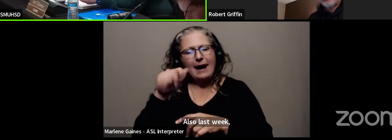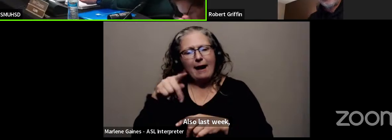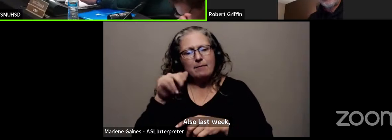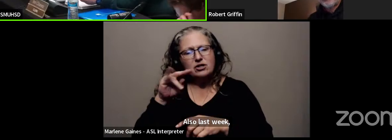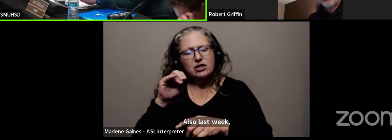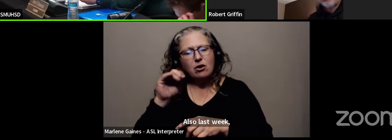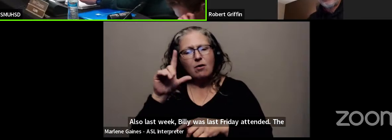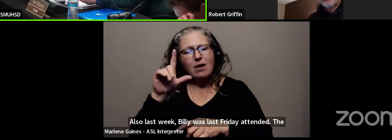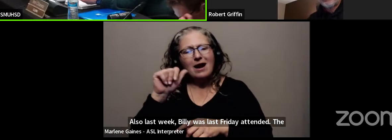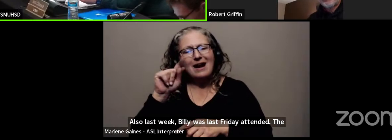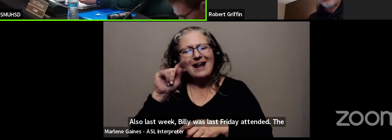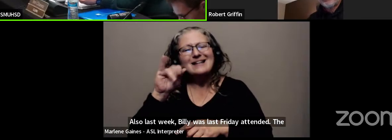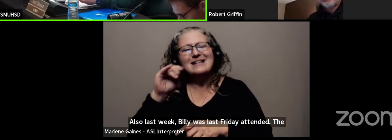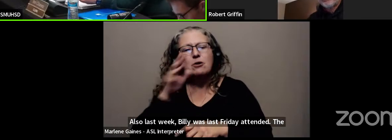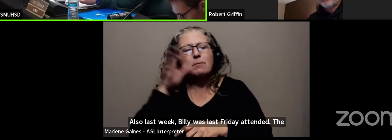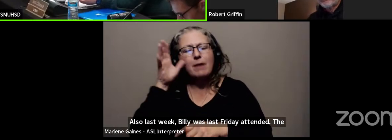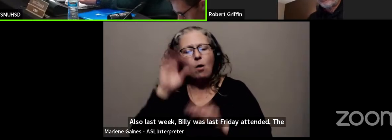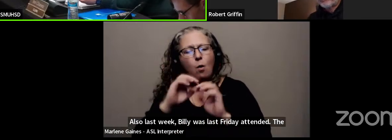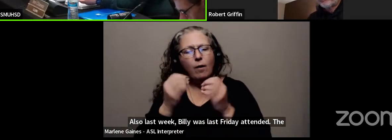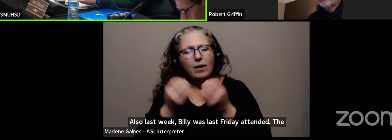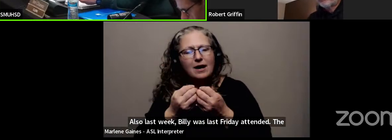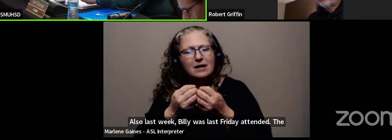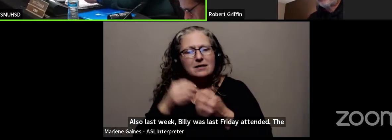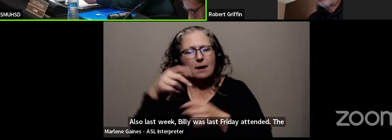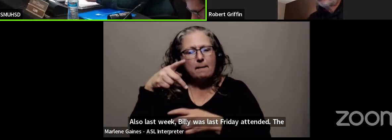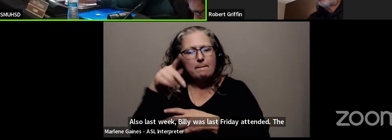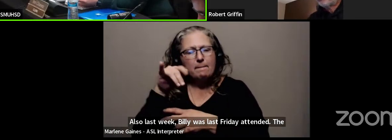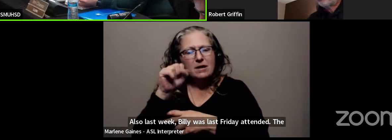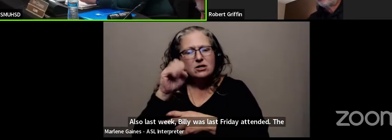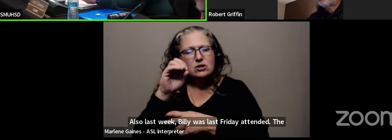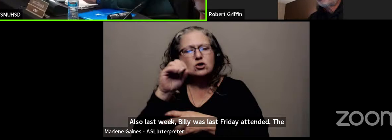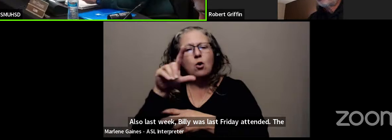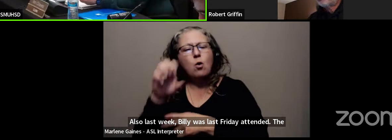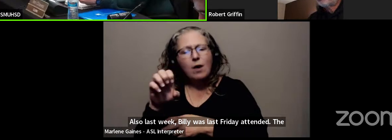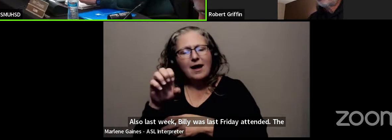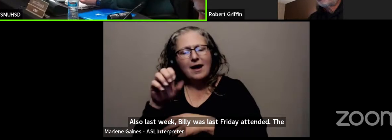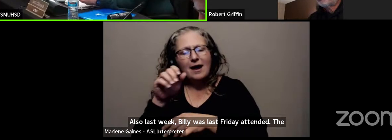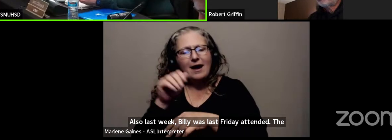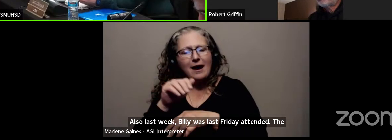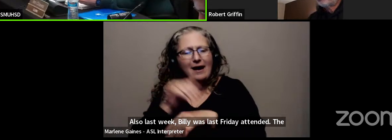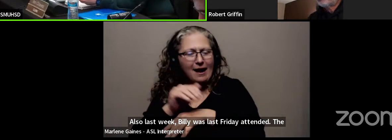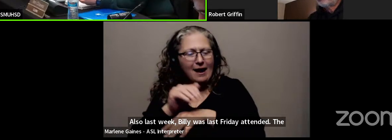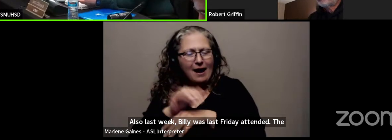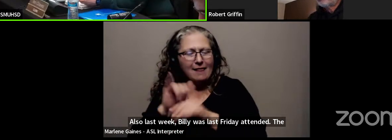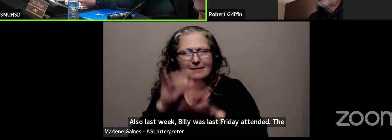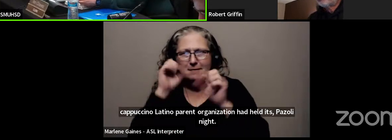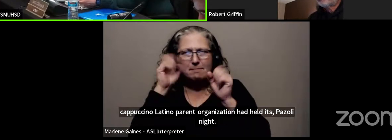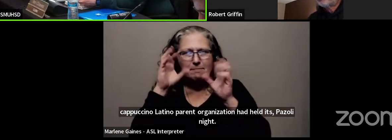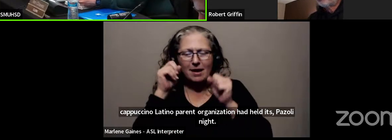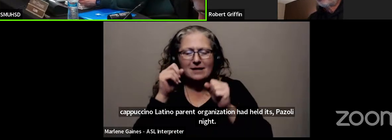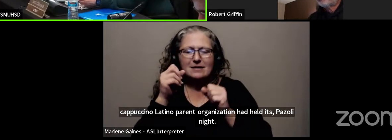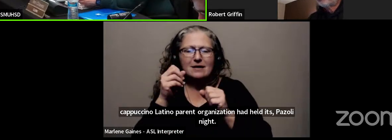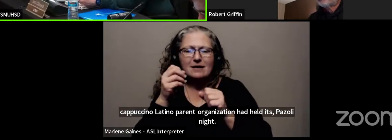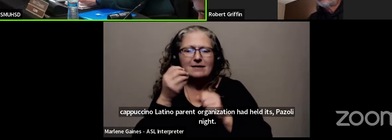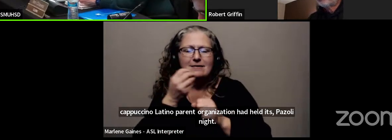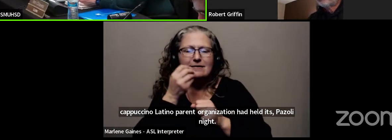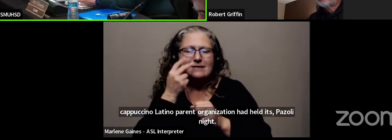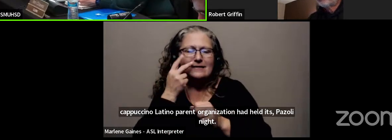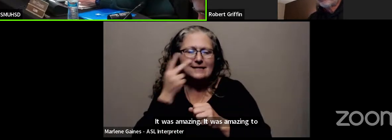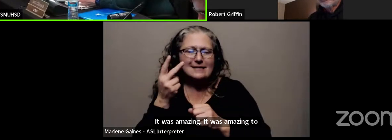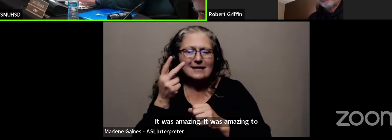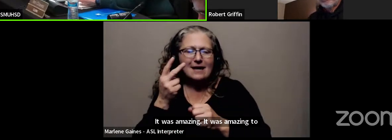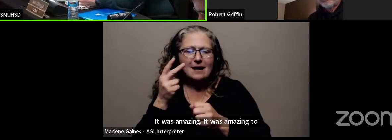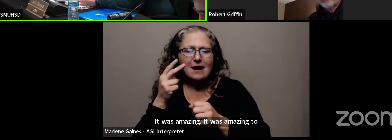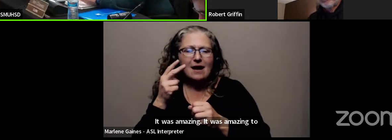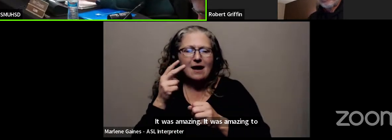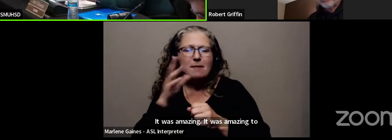Latino Parent Organization. It held its Pozzoli night. It was amazing. It was amazing to see such